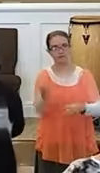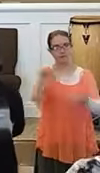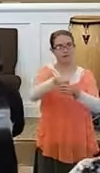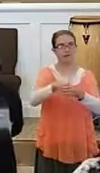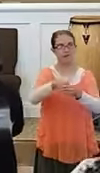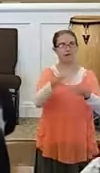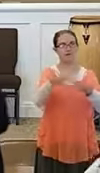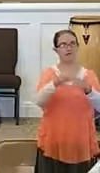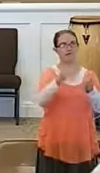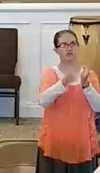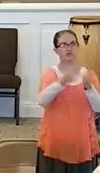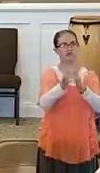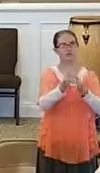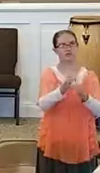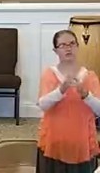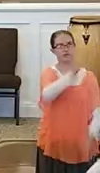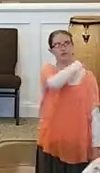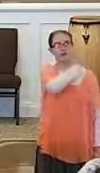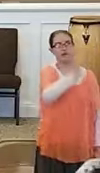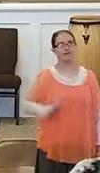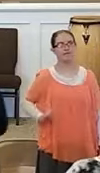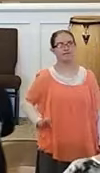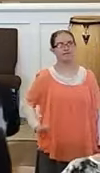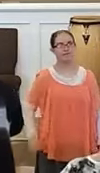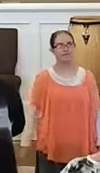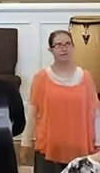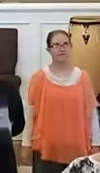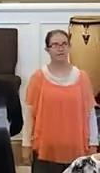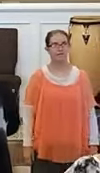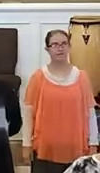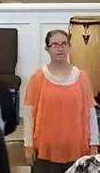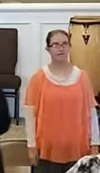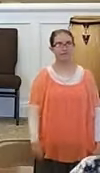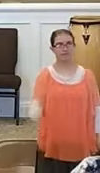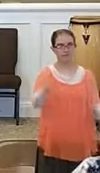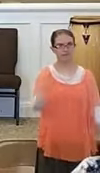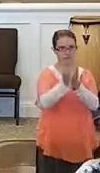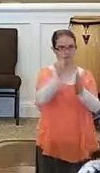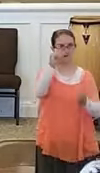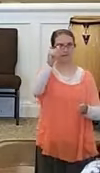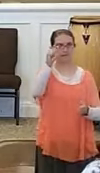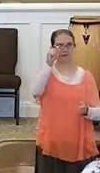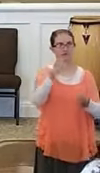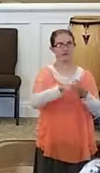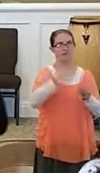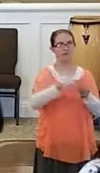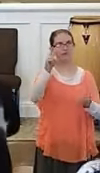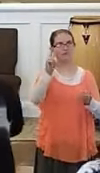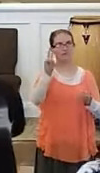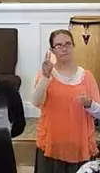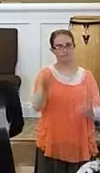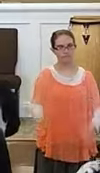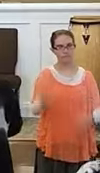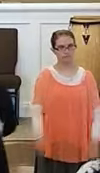the name of Jesus Christ. It's in there. Read it. Acts chapter 2, verse 30.